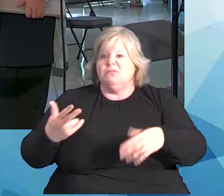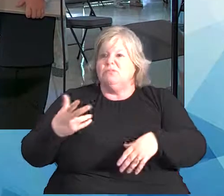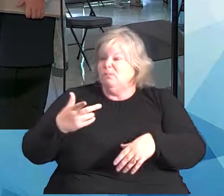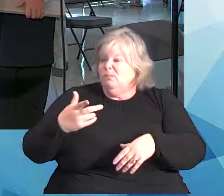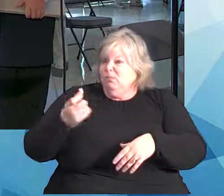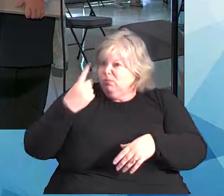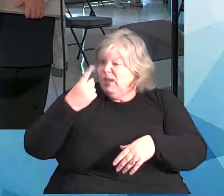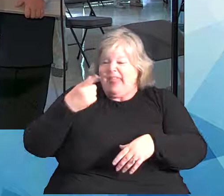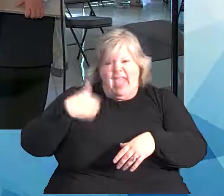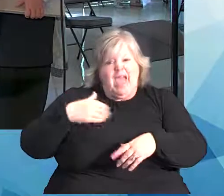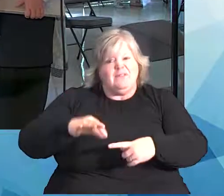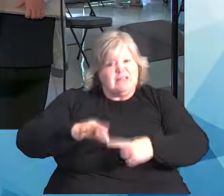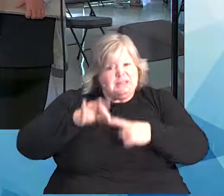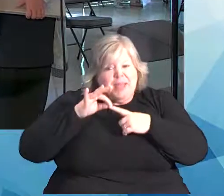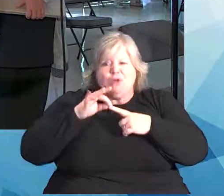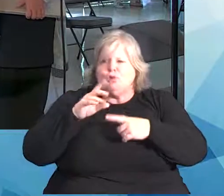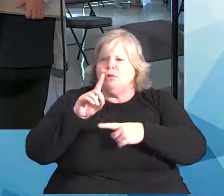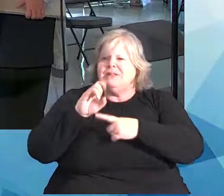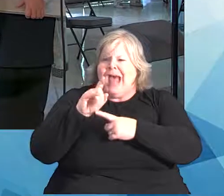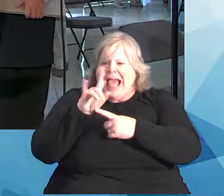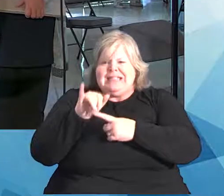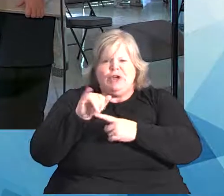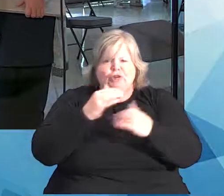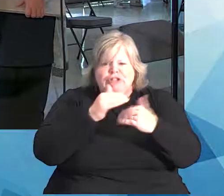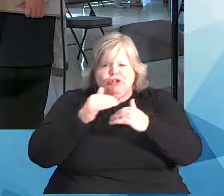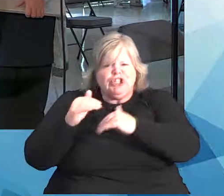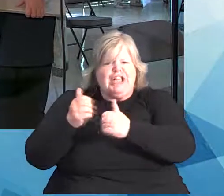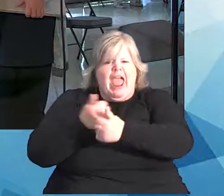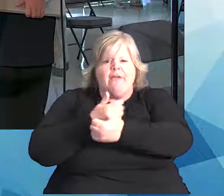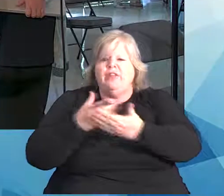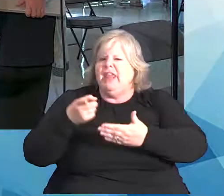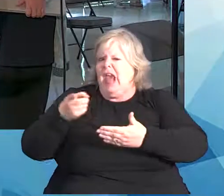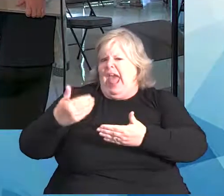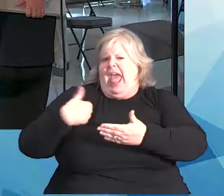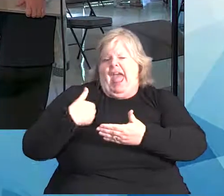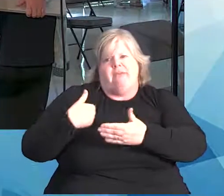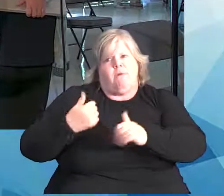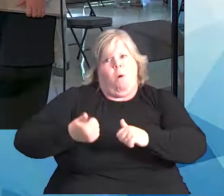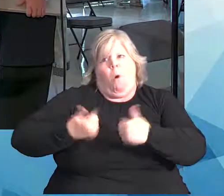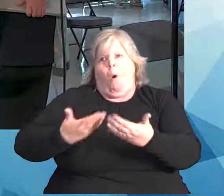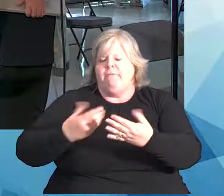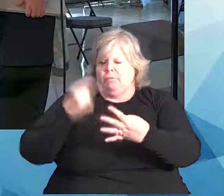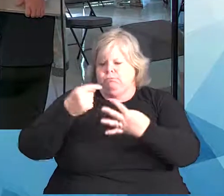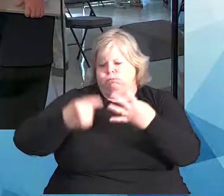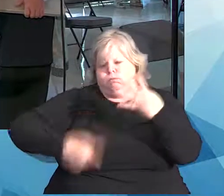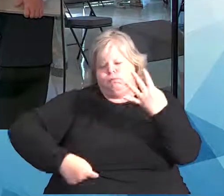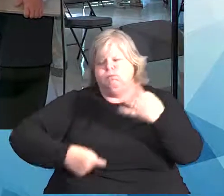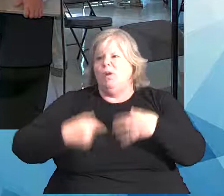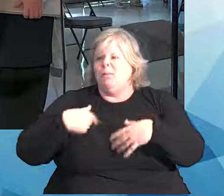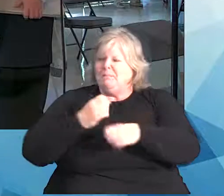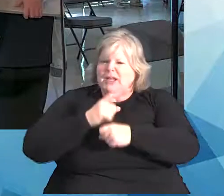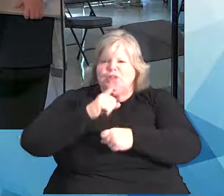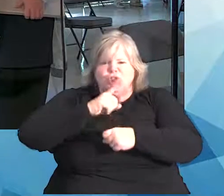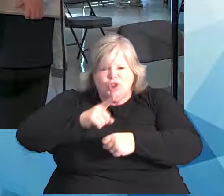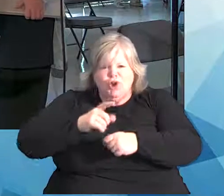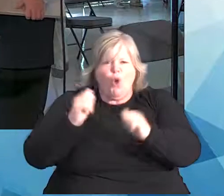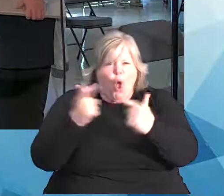priority, and those are the special dietary restrictions on our students, so we're ensuring that every student receives not only a great meal, but a safe